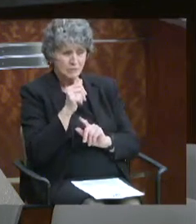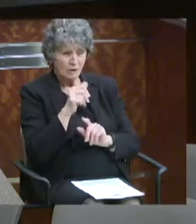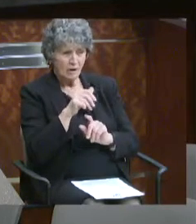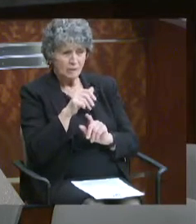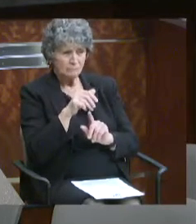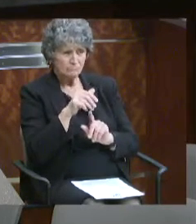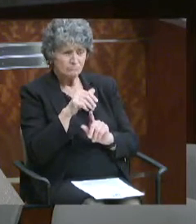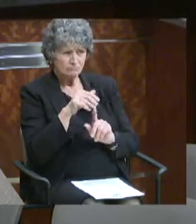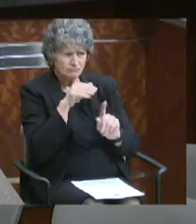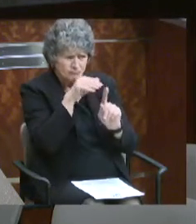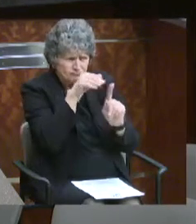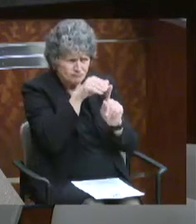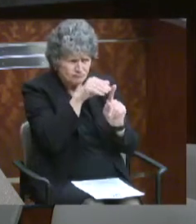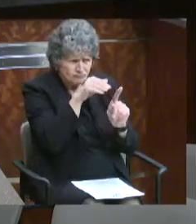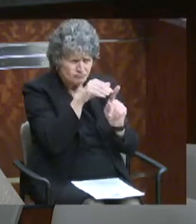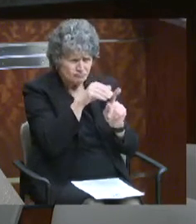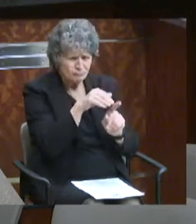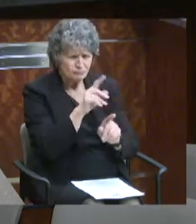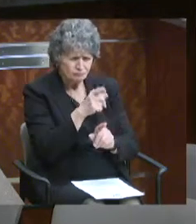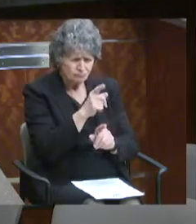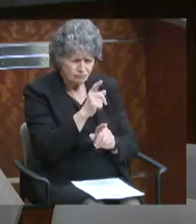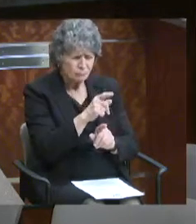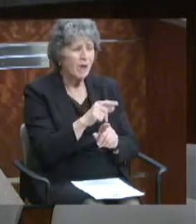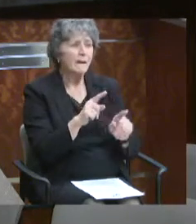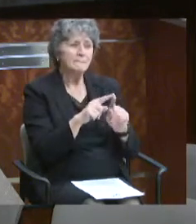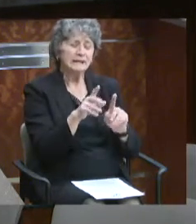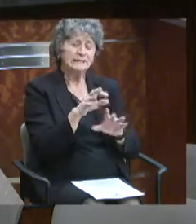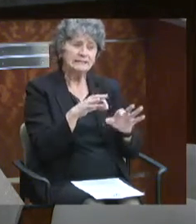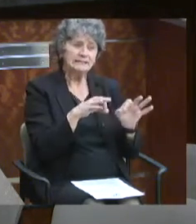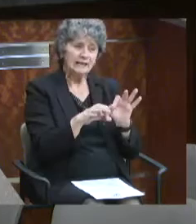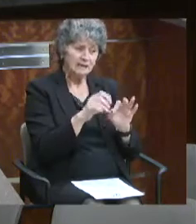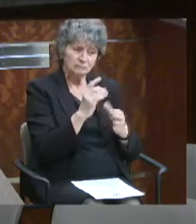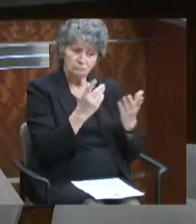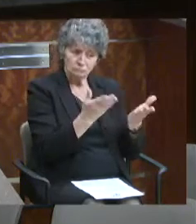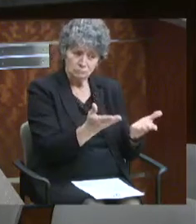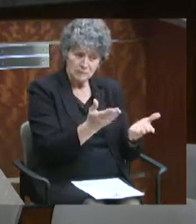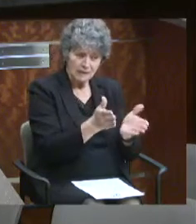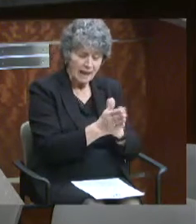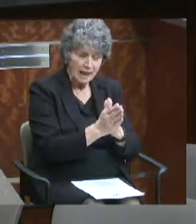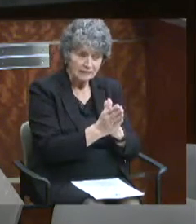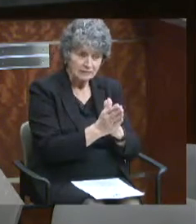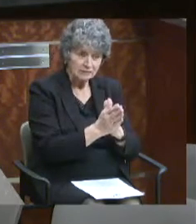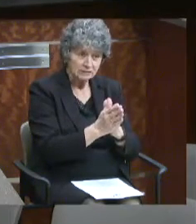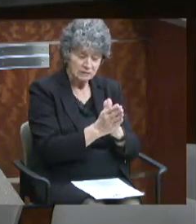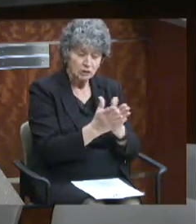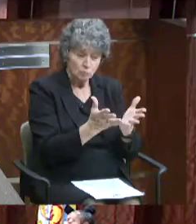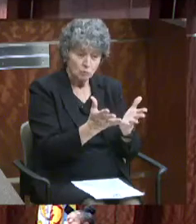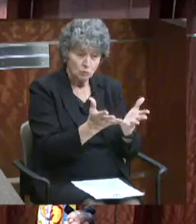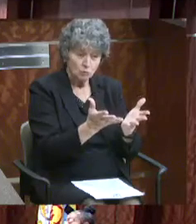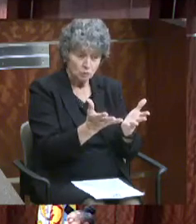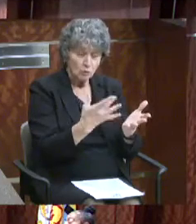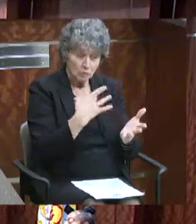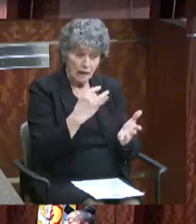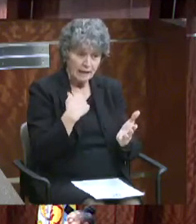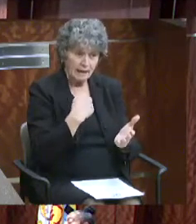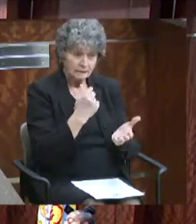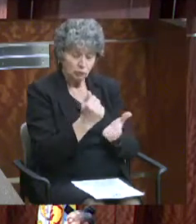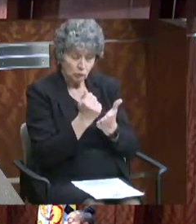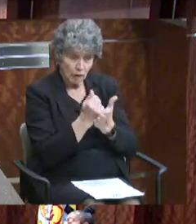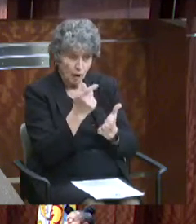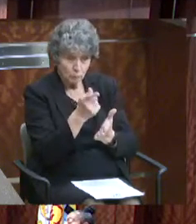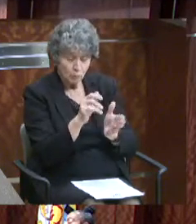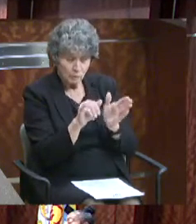intimidating people or horning in, but going and asking if they would like us to come through their yard and help them